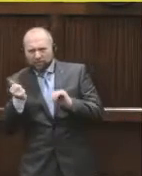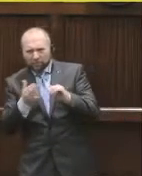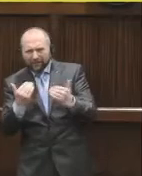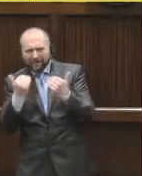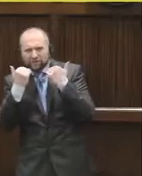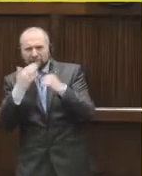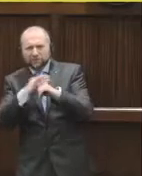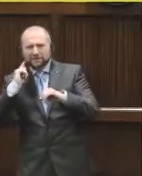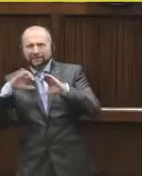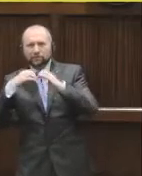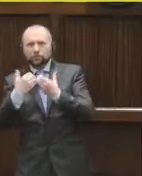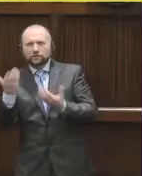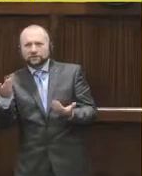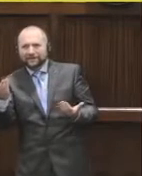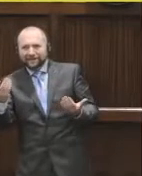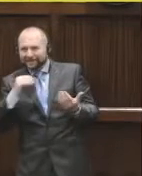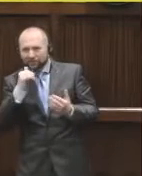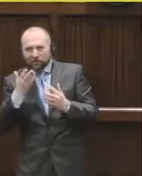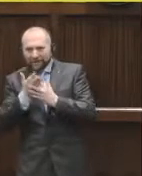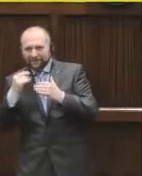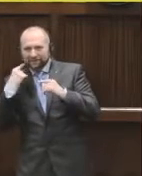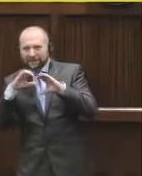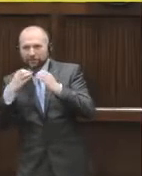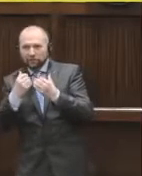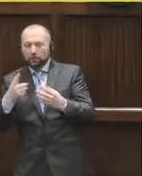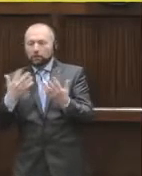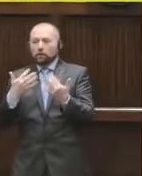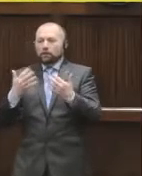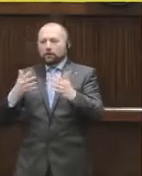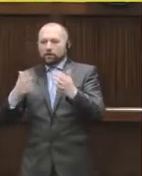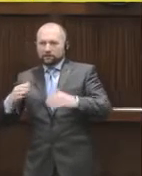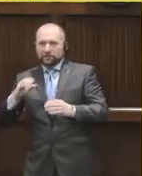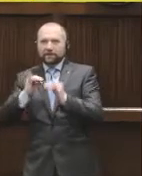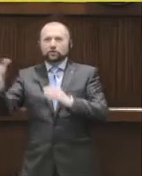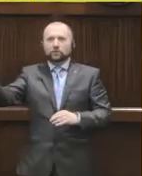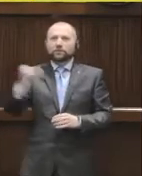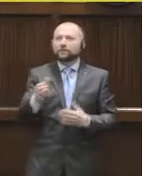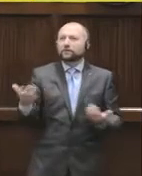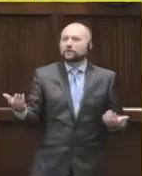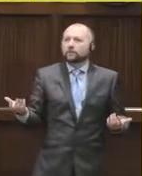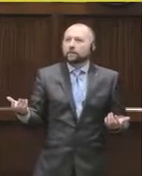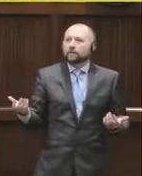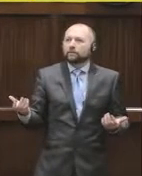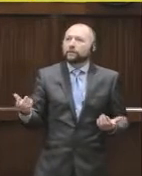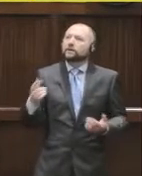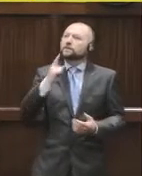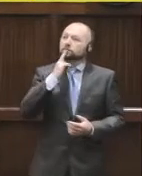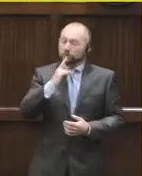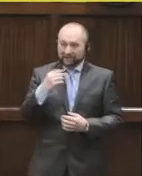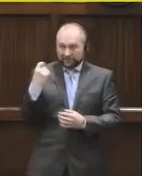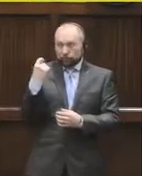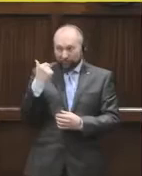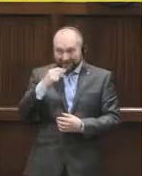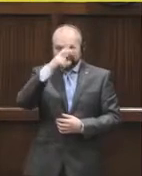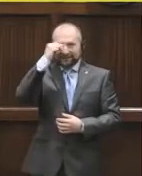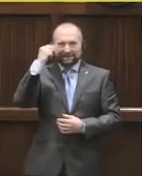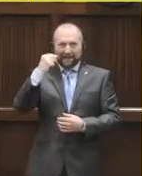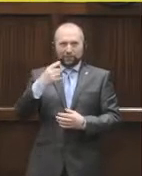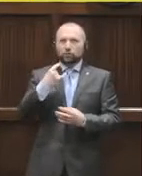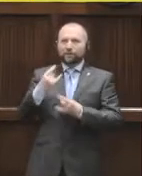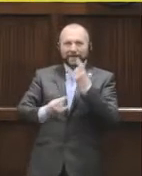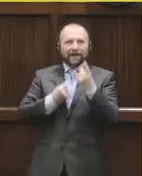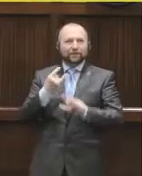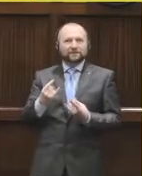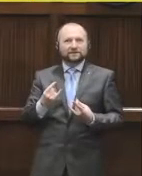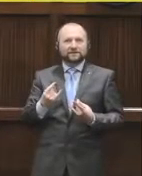deaf community that an interpreter was finally provided. This is just one recent example of how